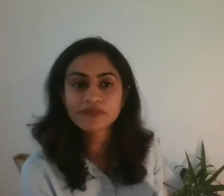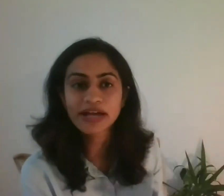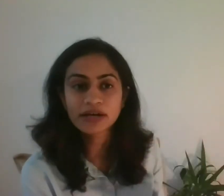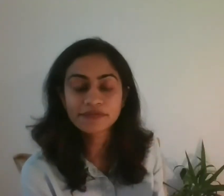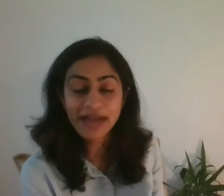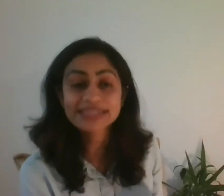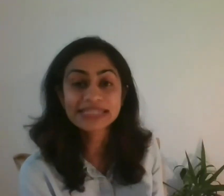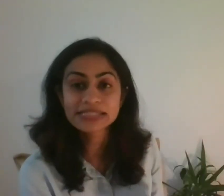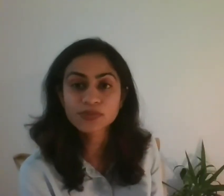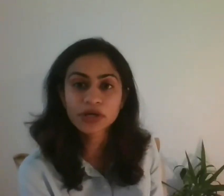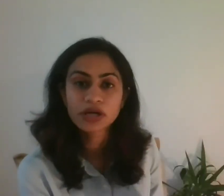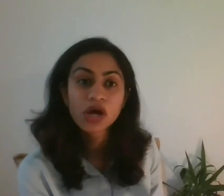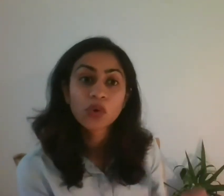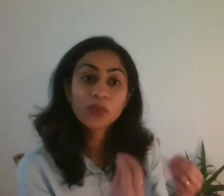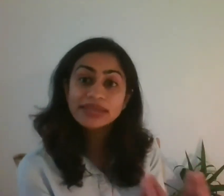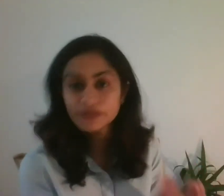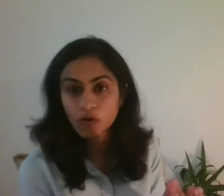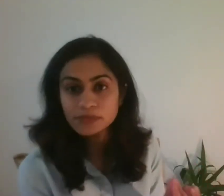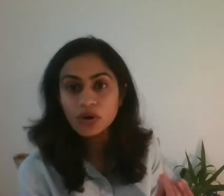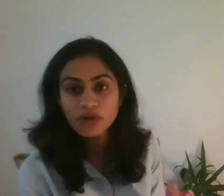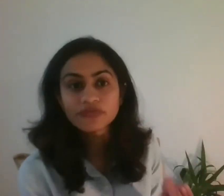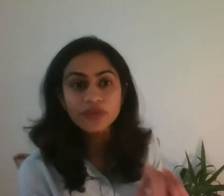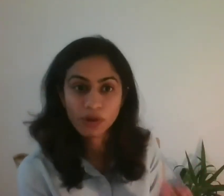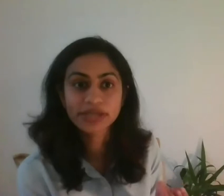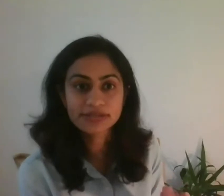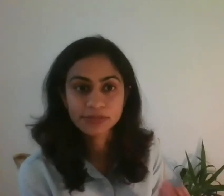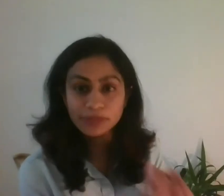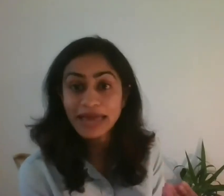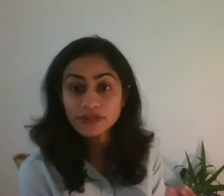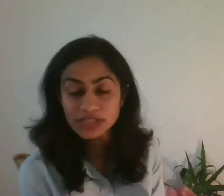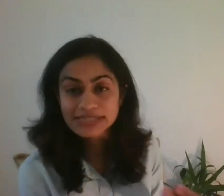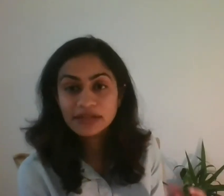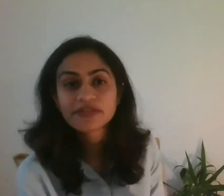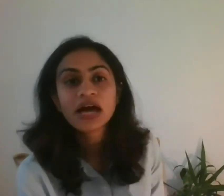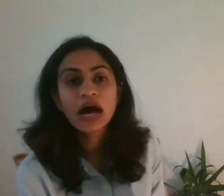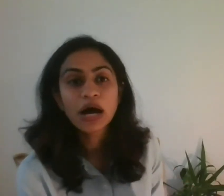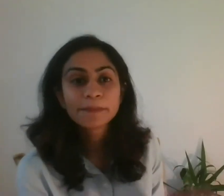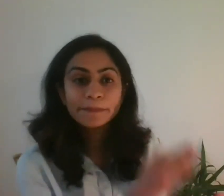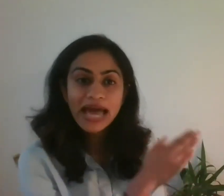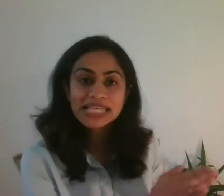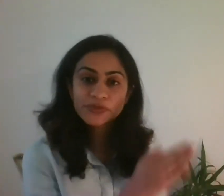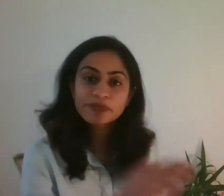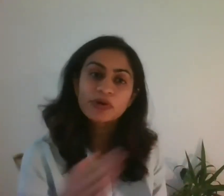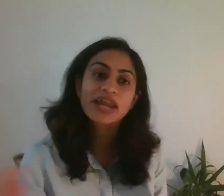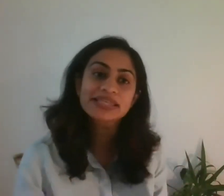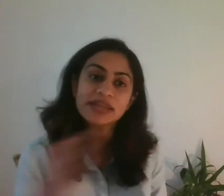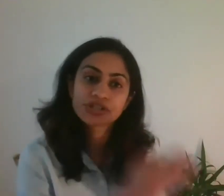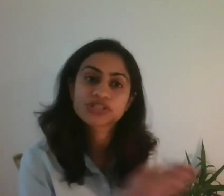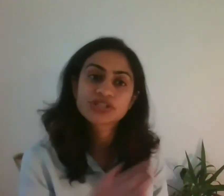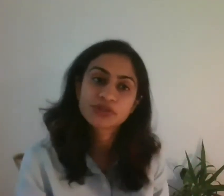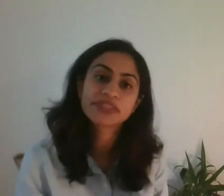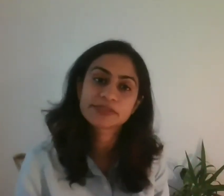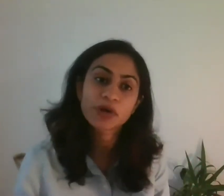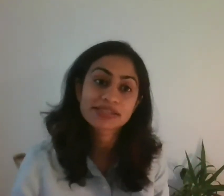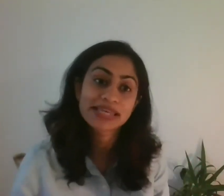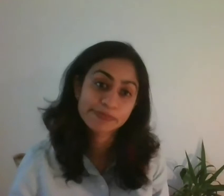forms of vaccines were weakened forms of the organism or the pathogen itself. As we've progressed and